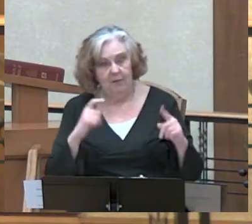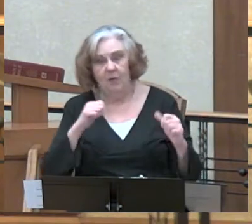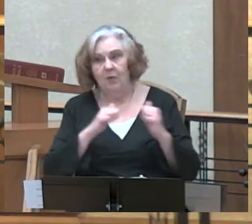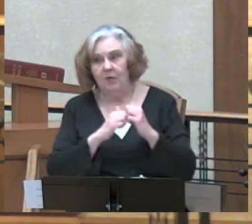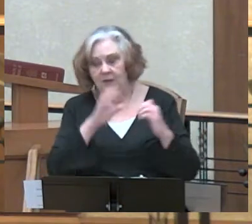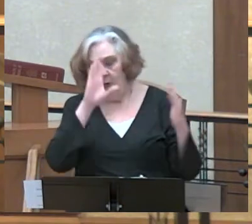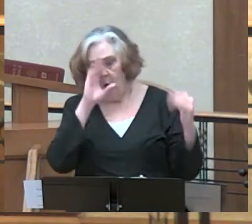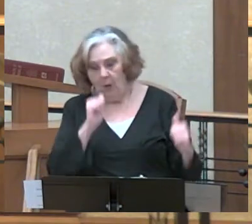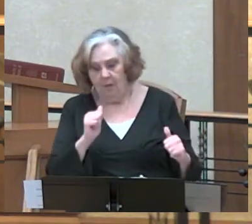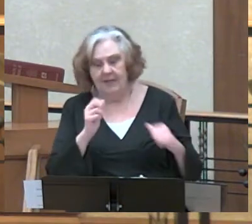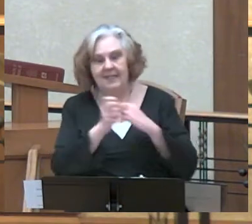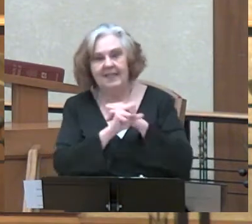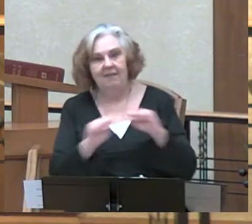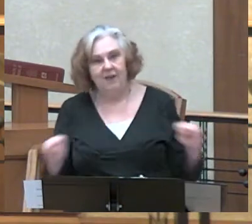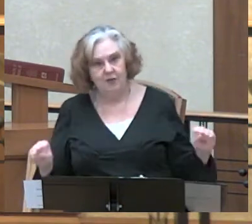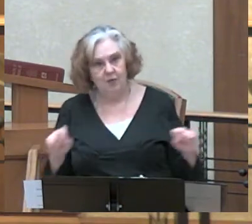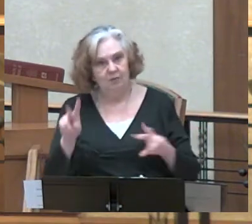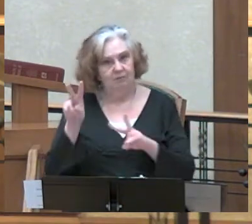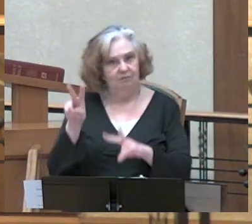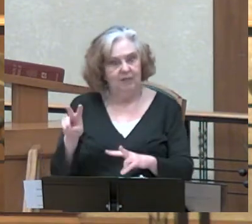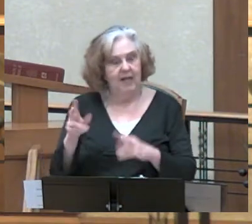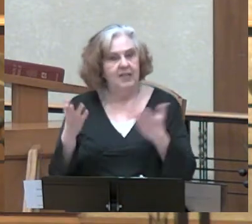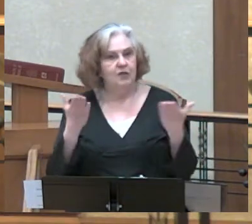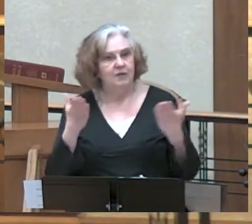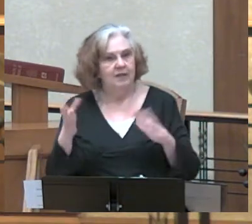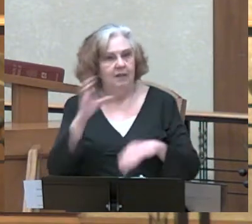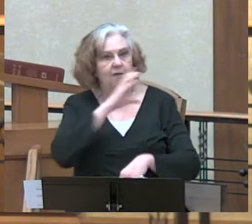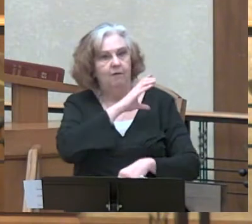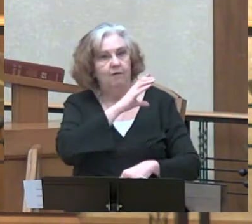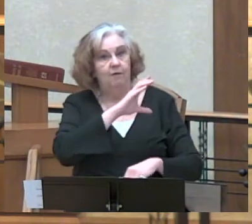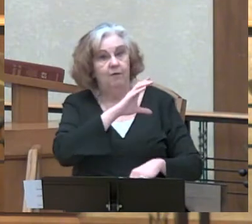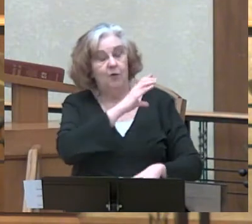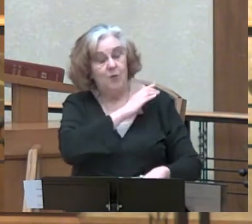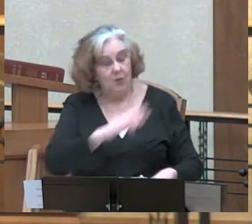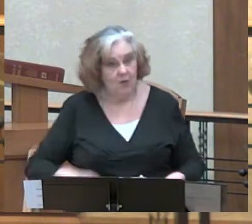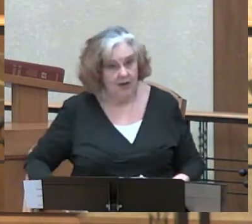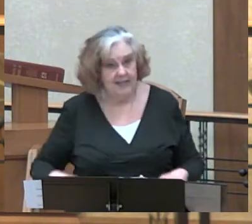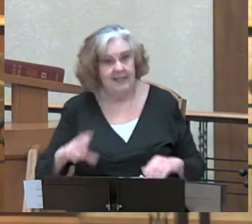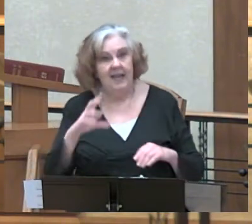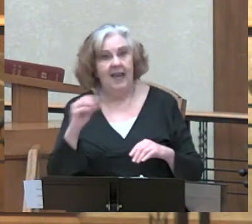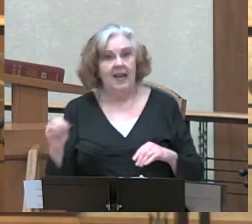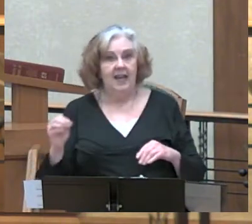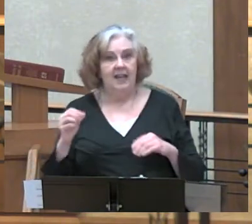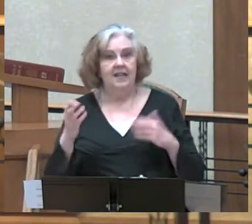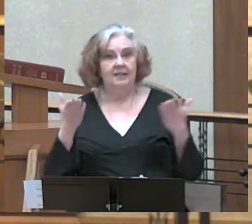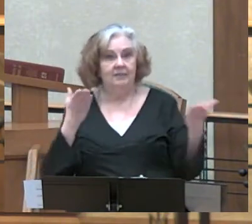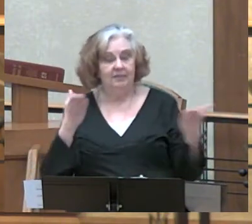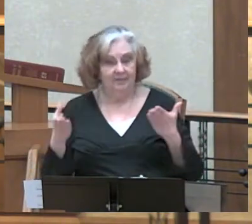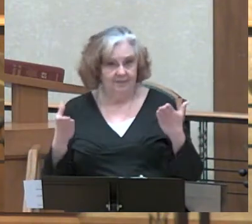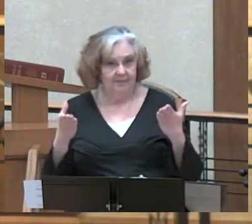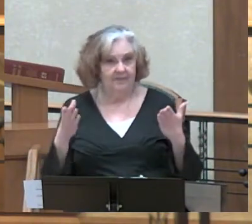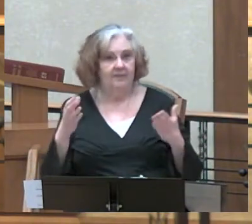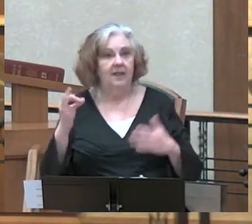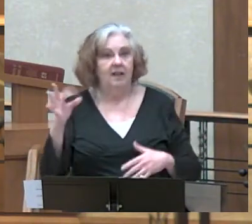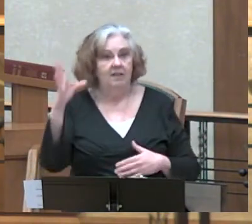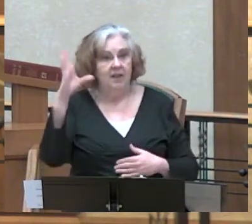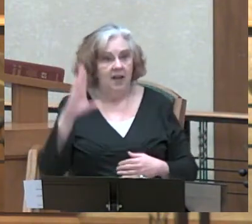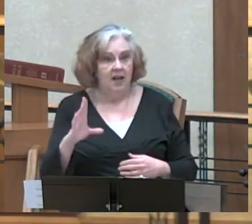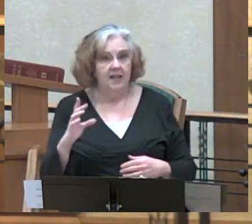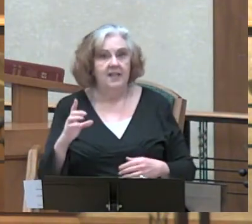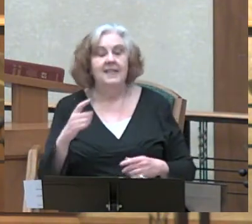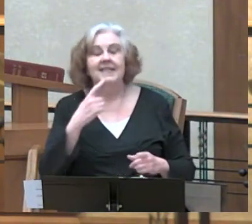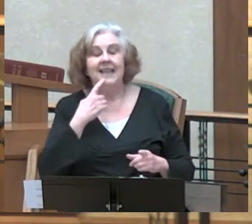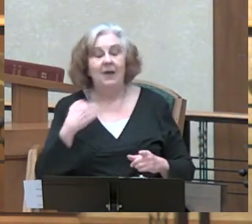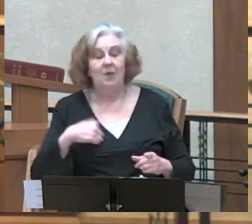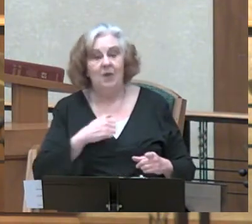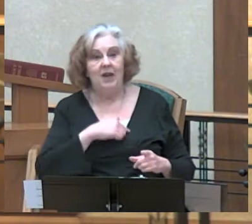salvation? Will you regard her as a servant of Christ and a steward of the mysteries of God? If so, respond, we will, and we